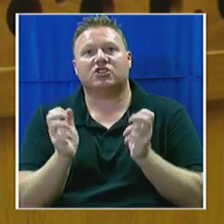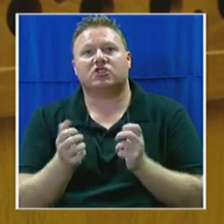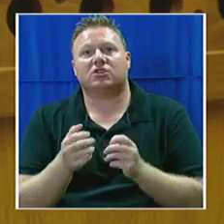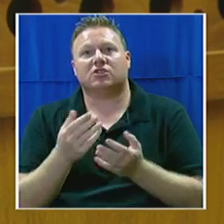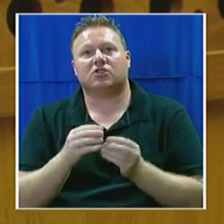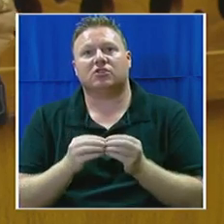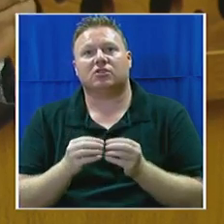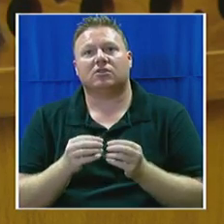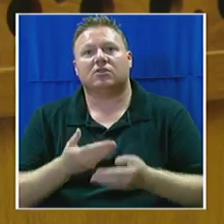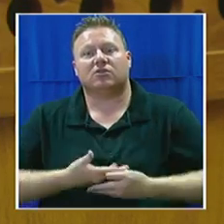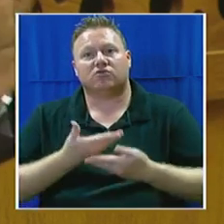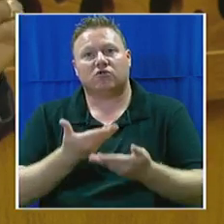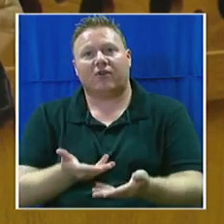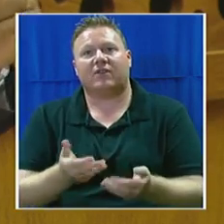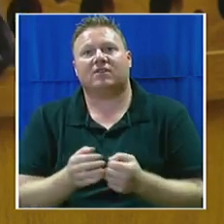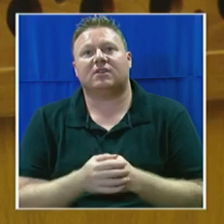service